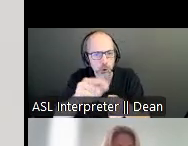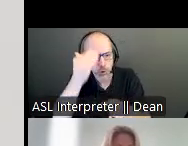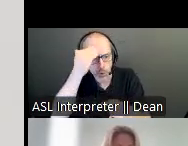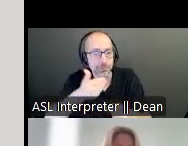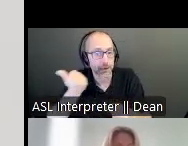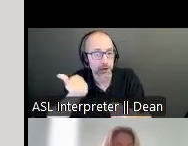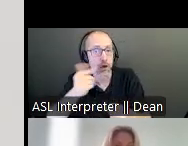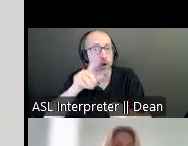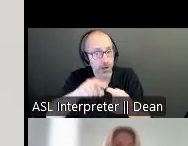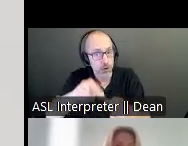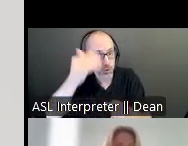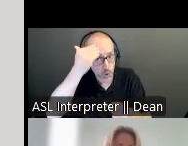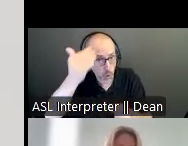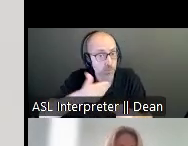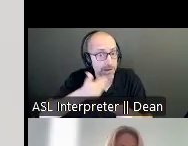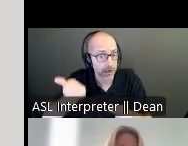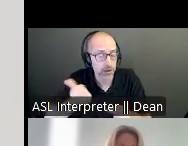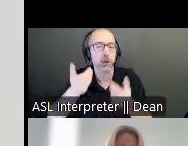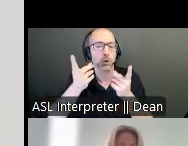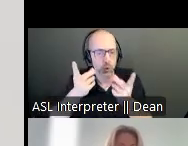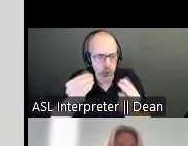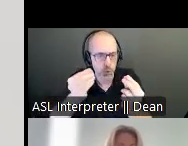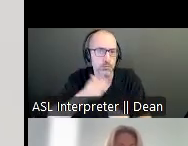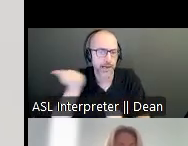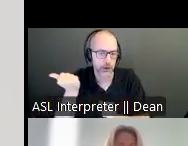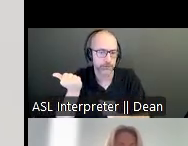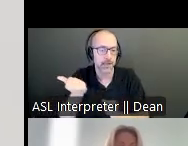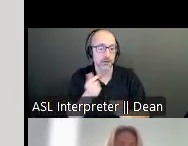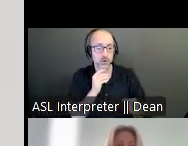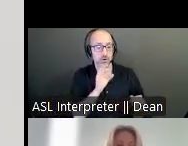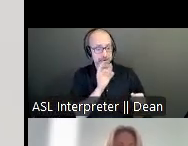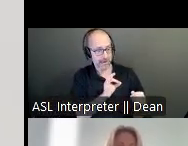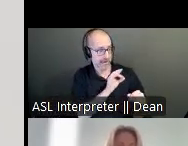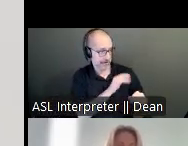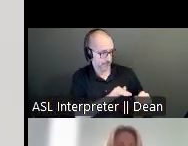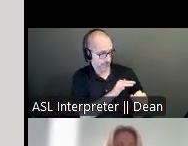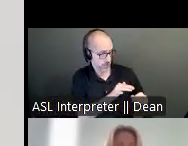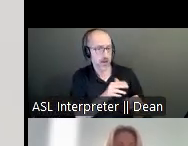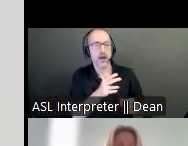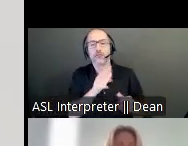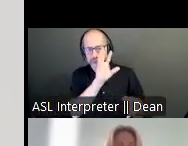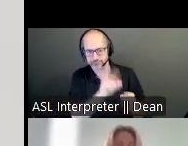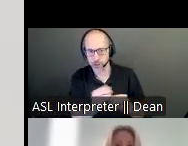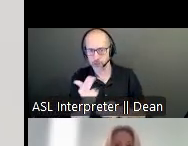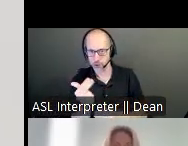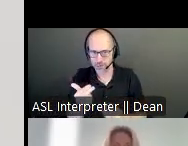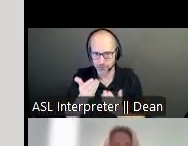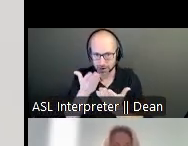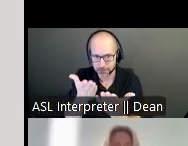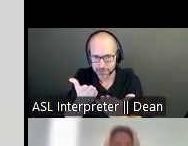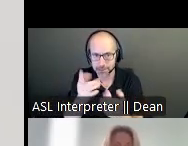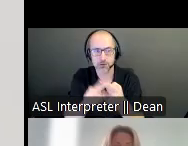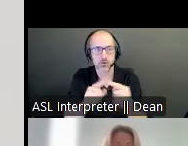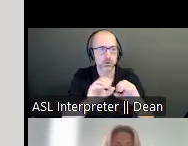better. So as a result of the 9 cases that were reviewed, 13 recommendations to various organizations,